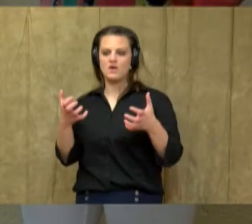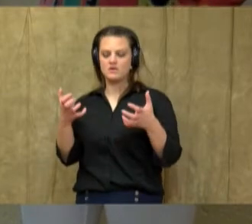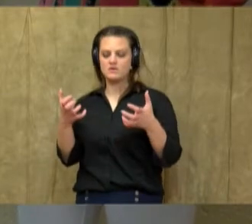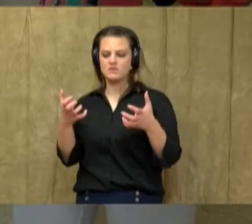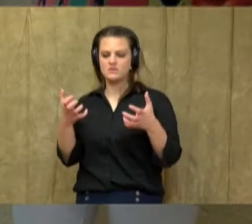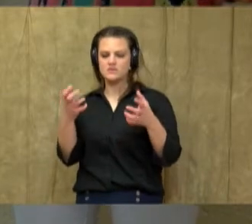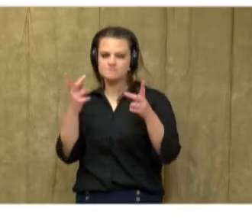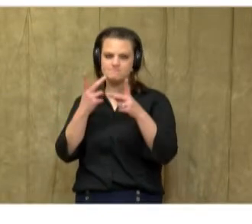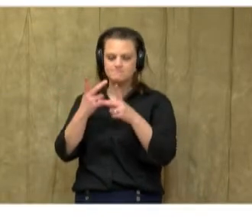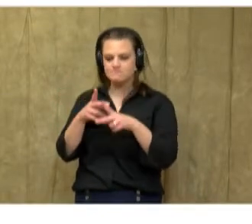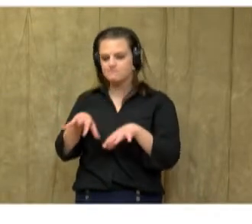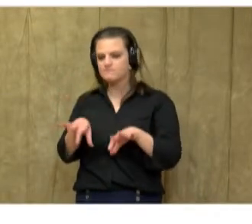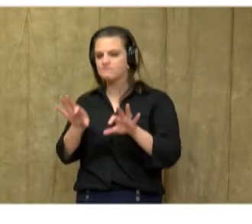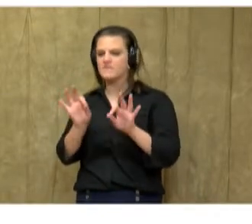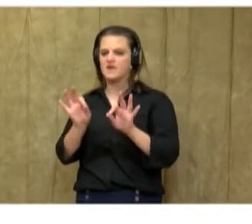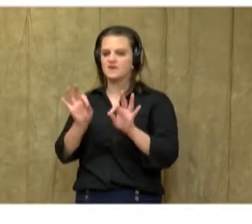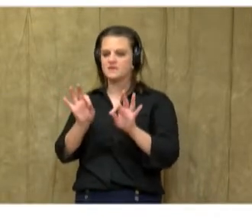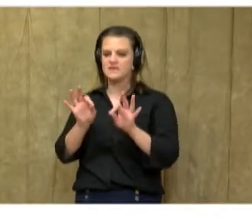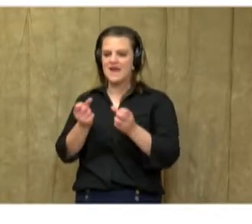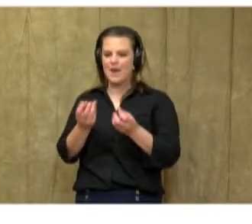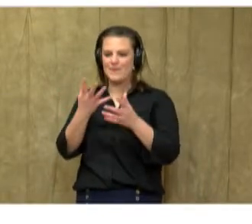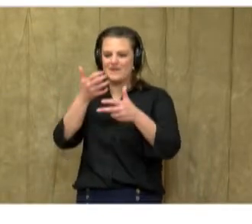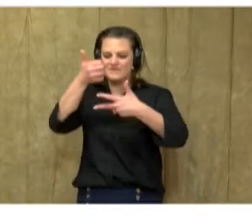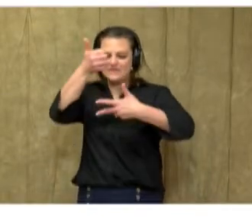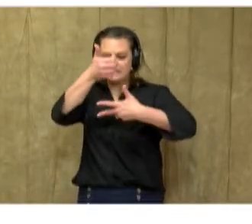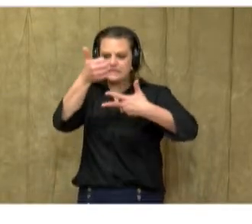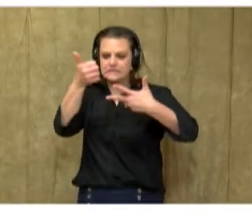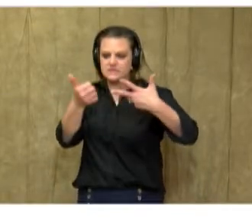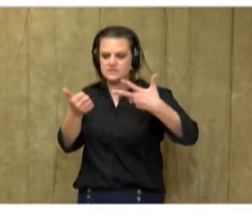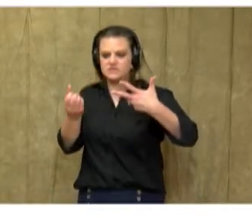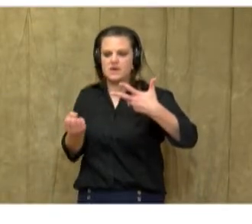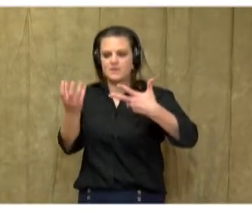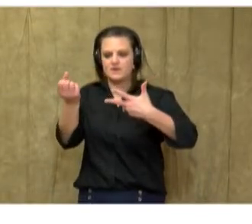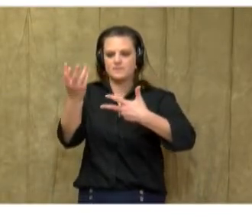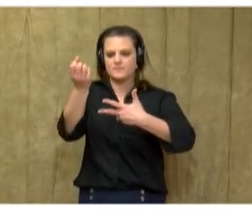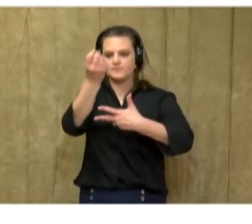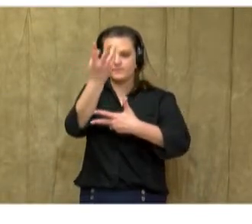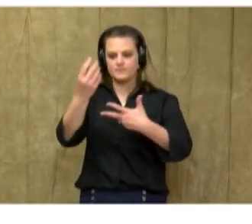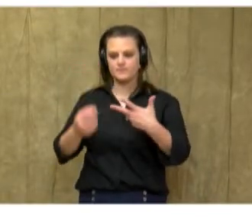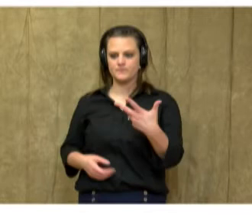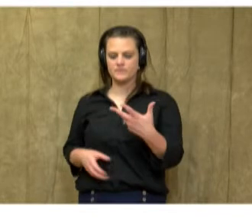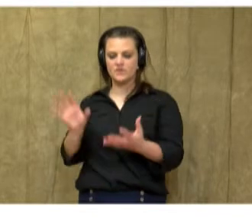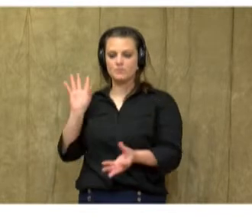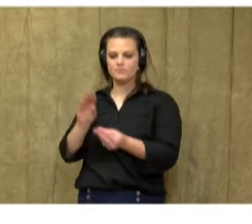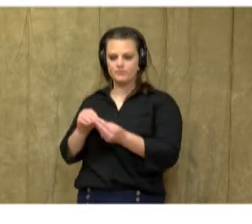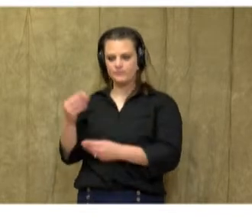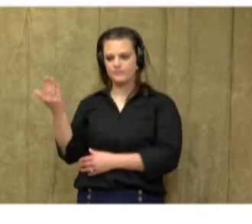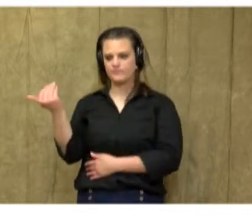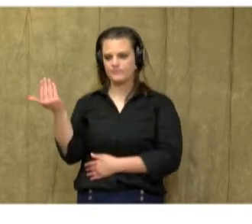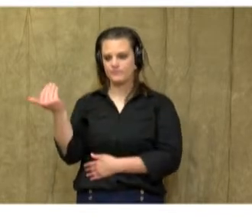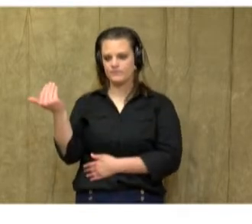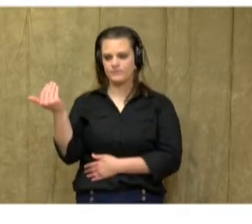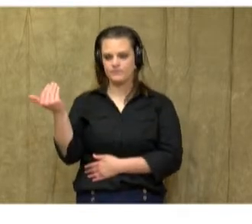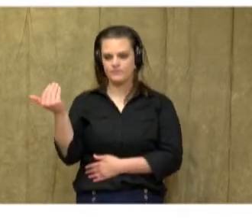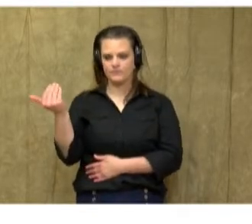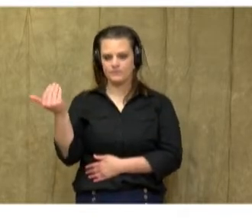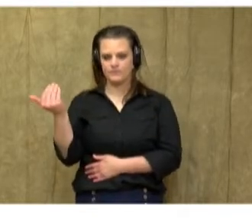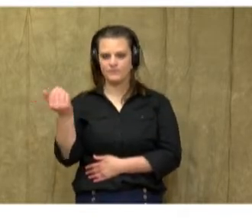out how many of each color I have. So my total is 15.